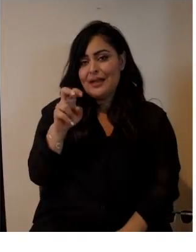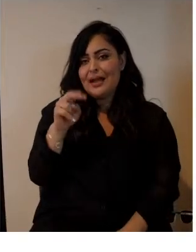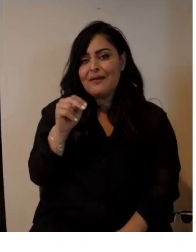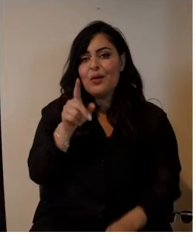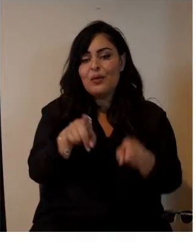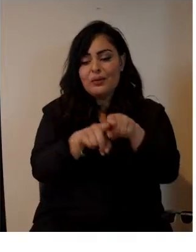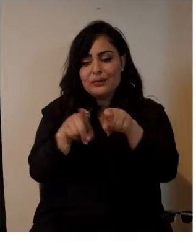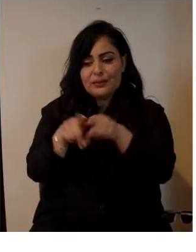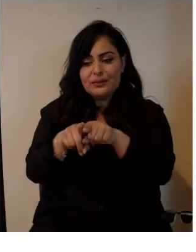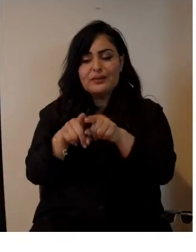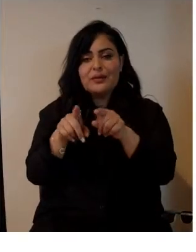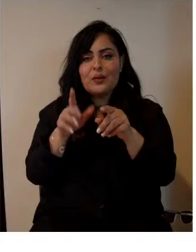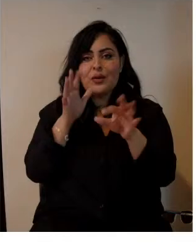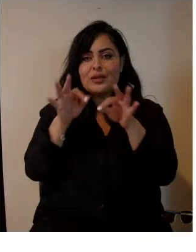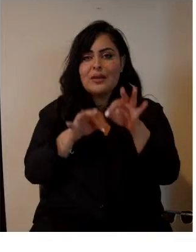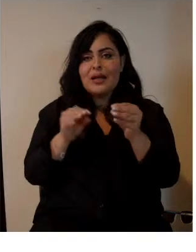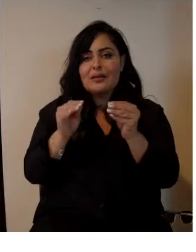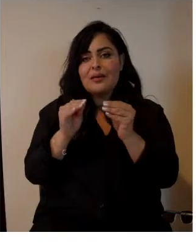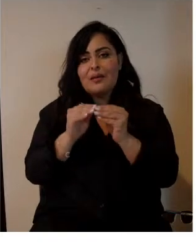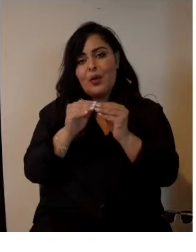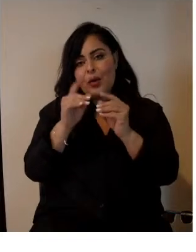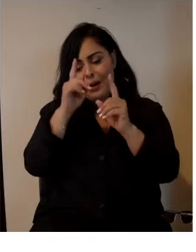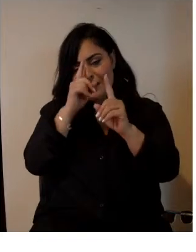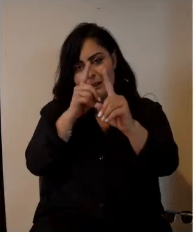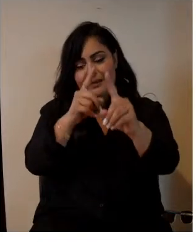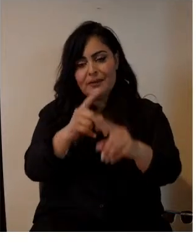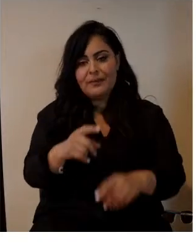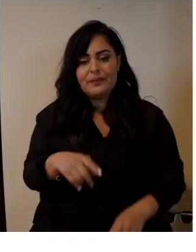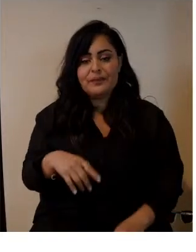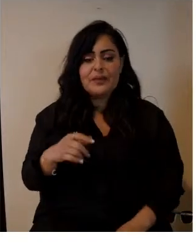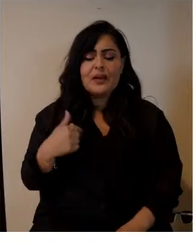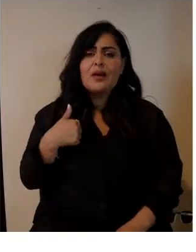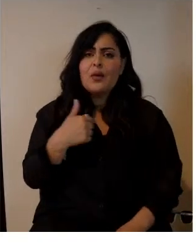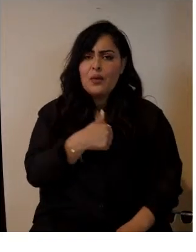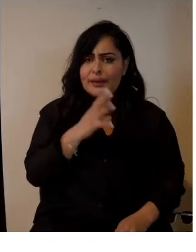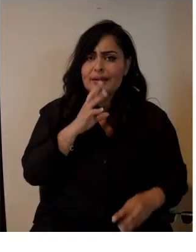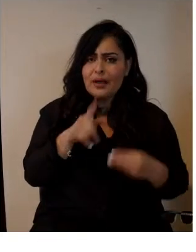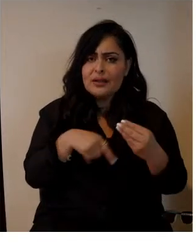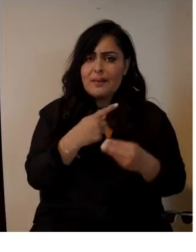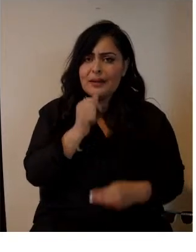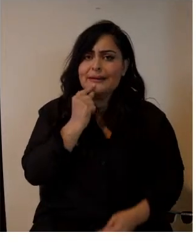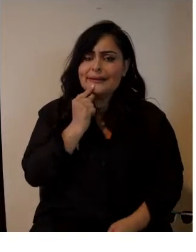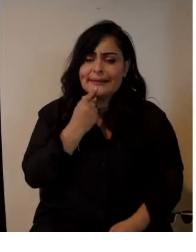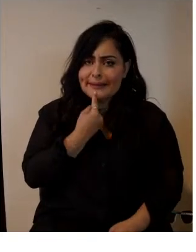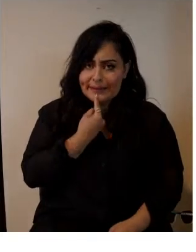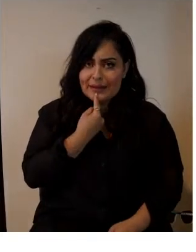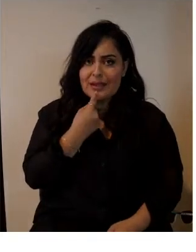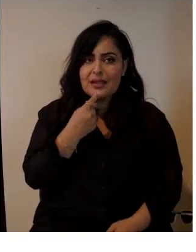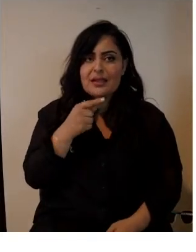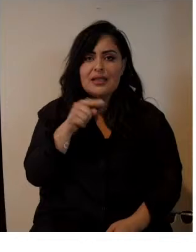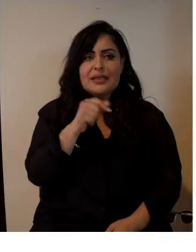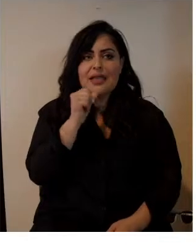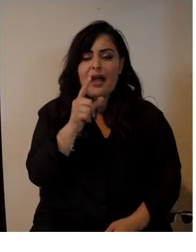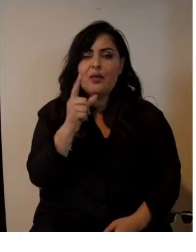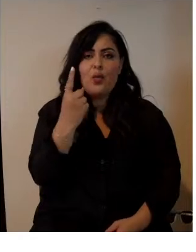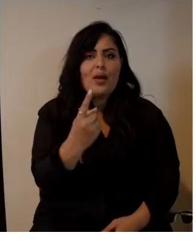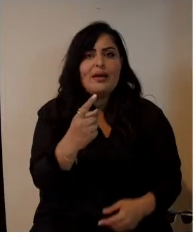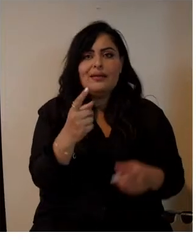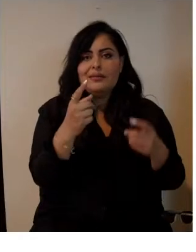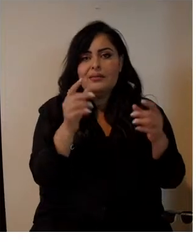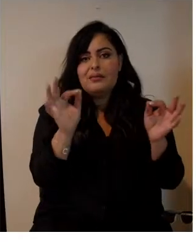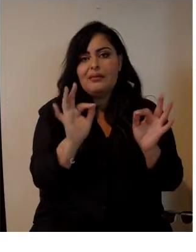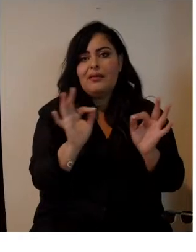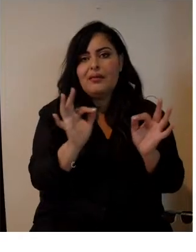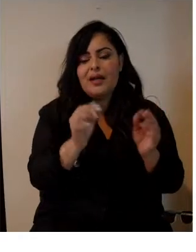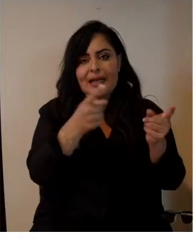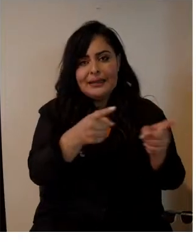objectives. Yeah, obviously we've talked about the gravity of this incident. Obviously it's much more than a wildland incident, which it initially was.